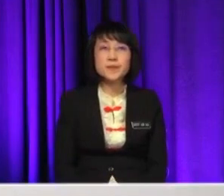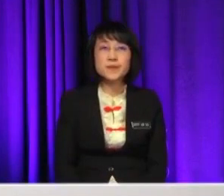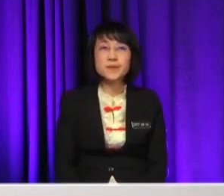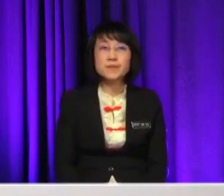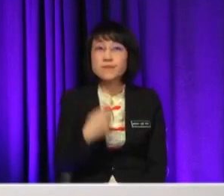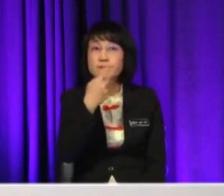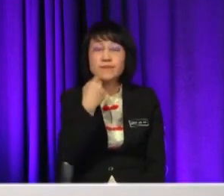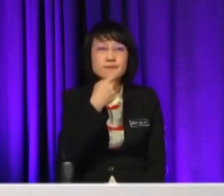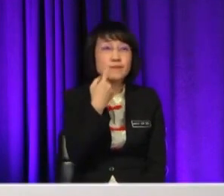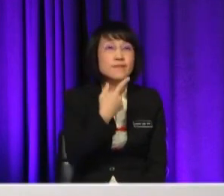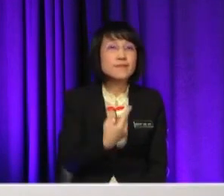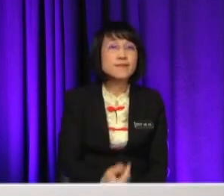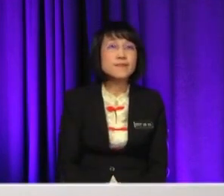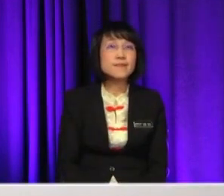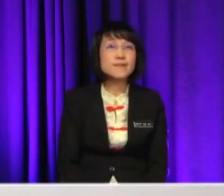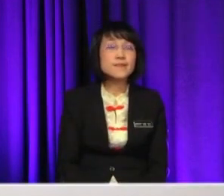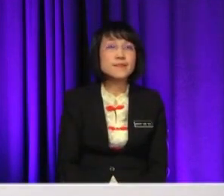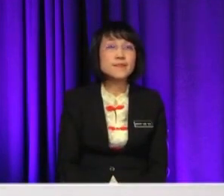Anyone?